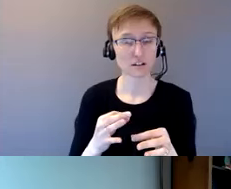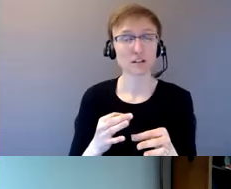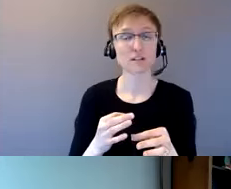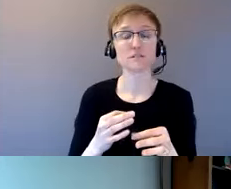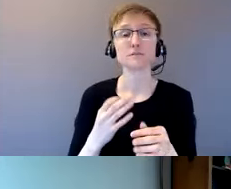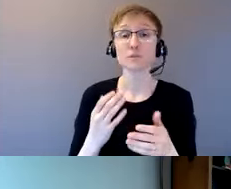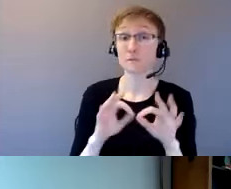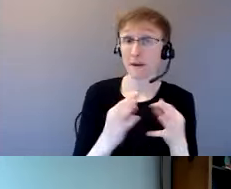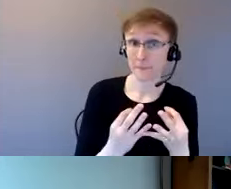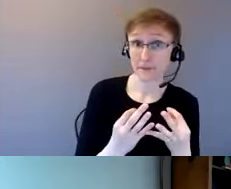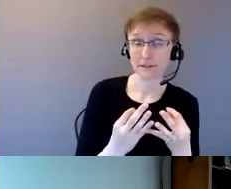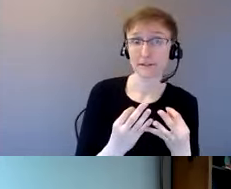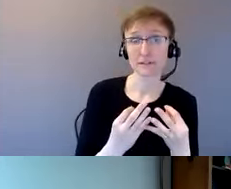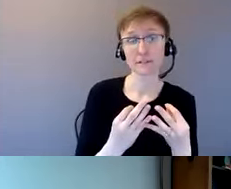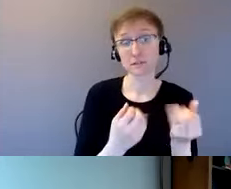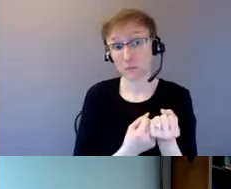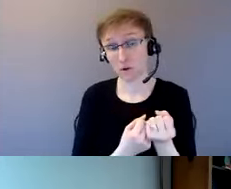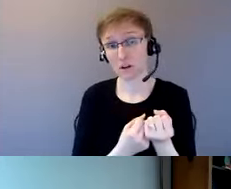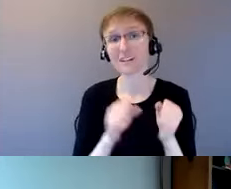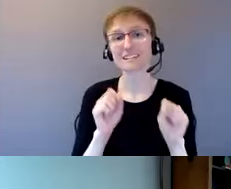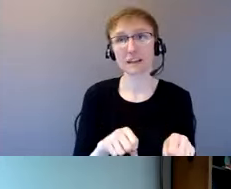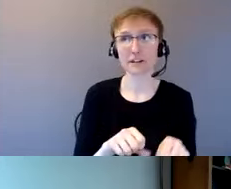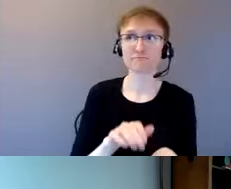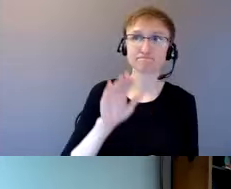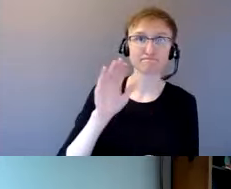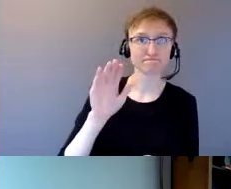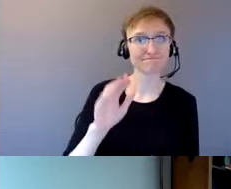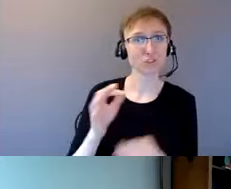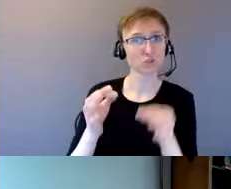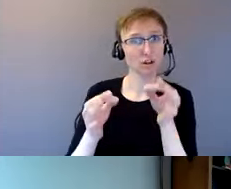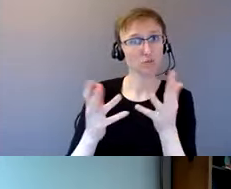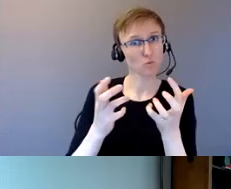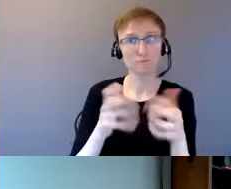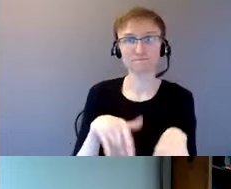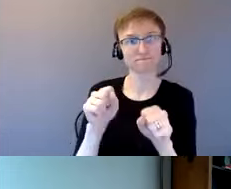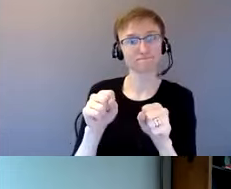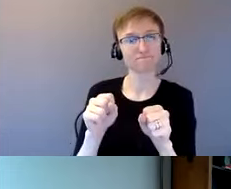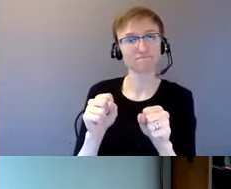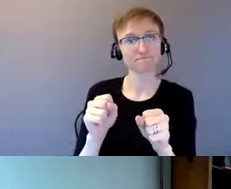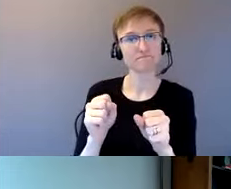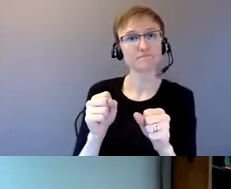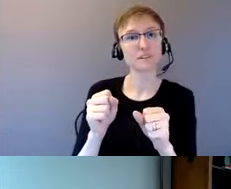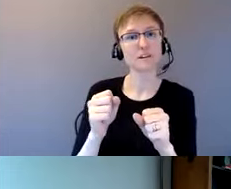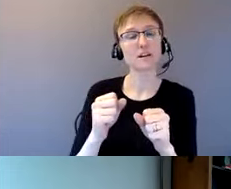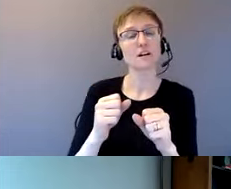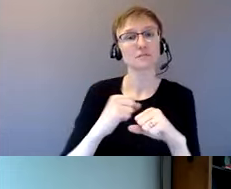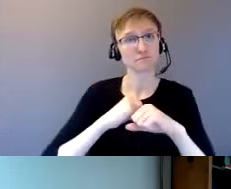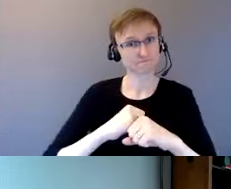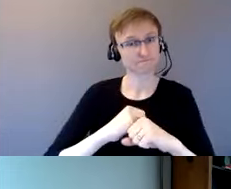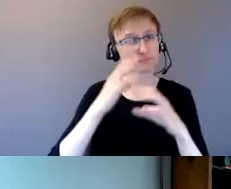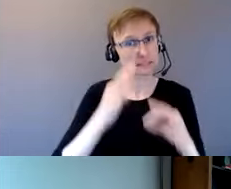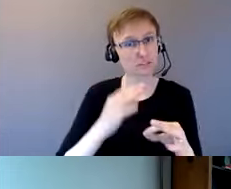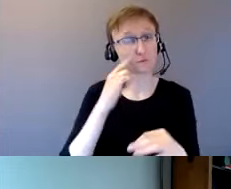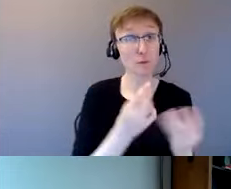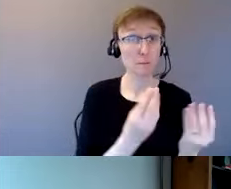support person can ask the judge to become the guardian of property or for the guardian of person. So, but